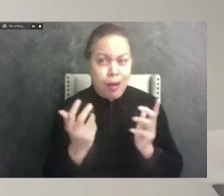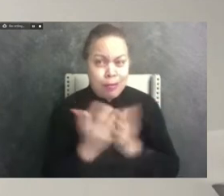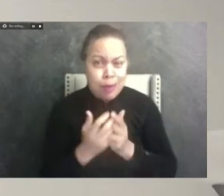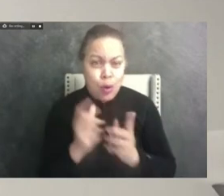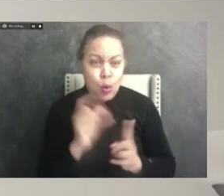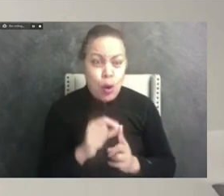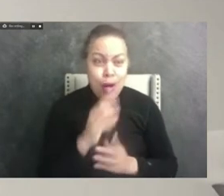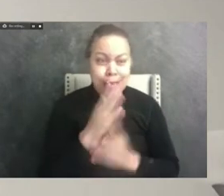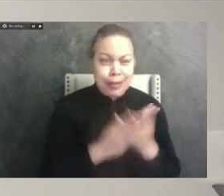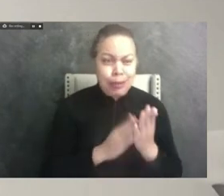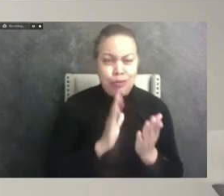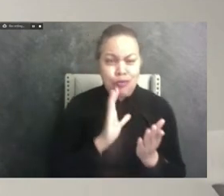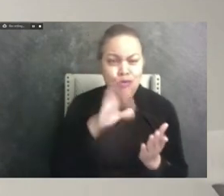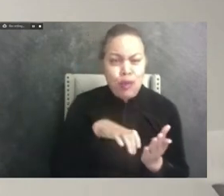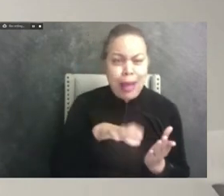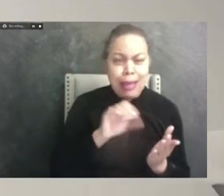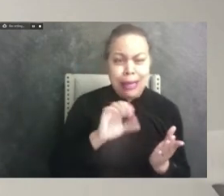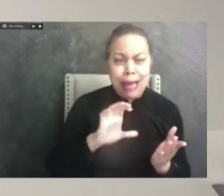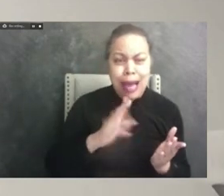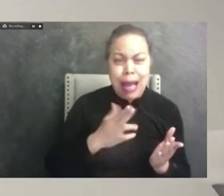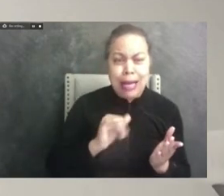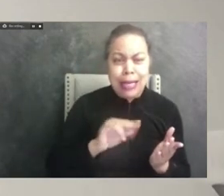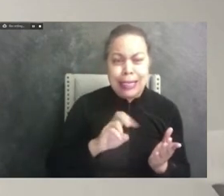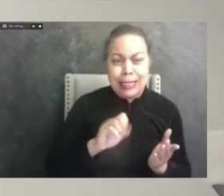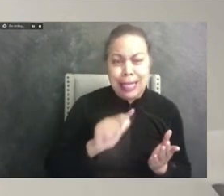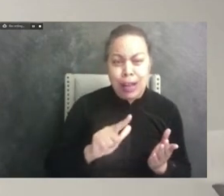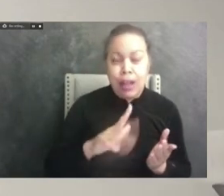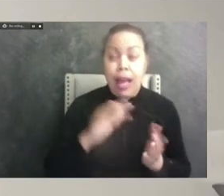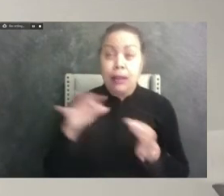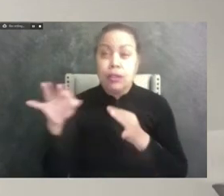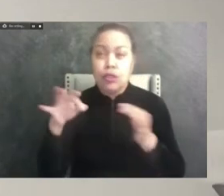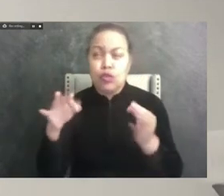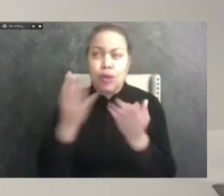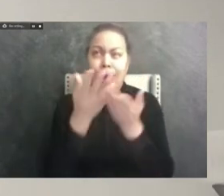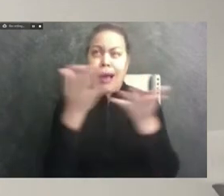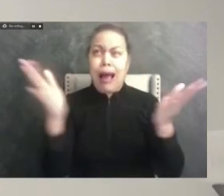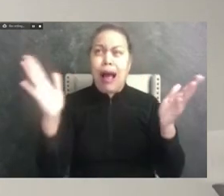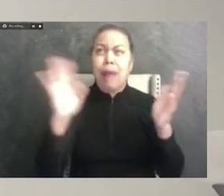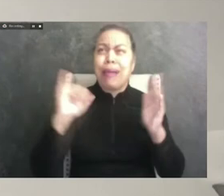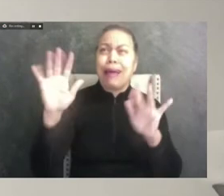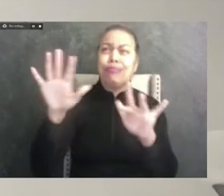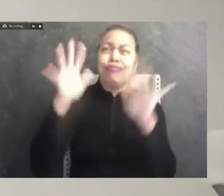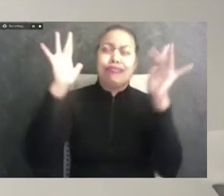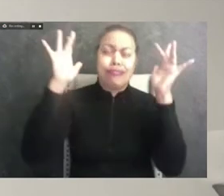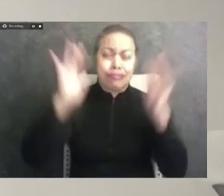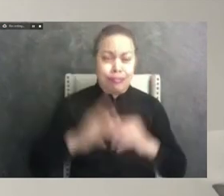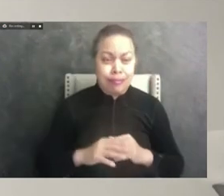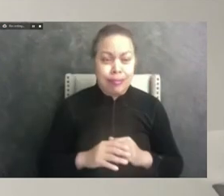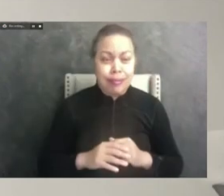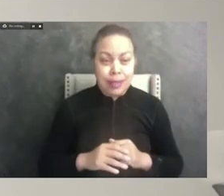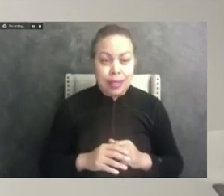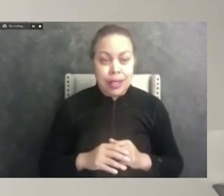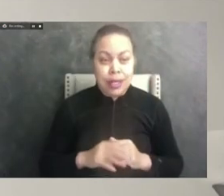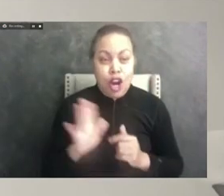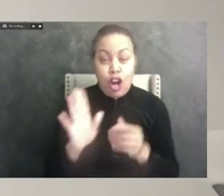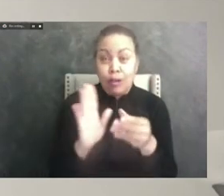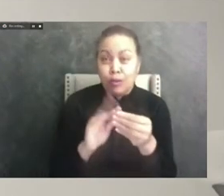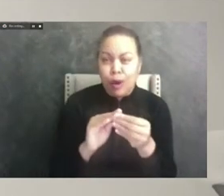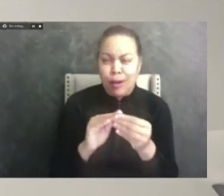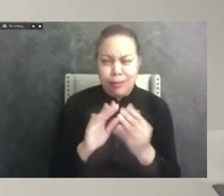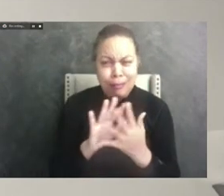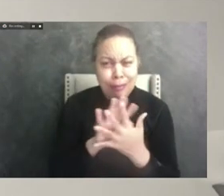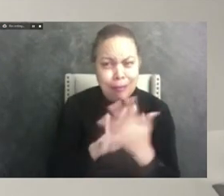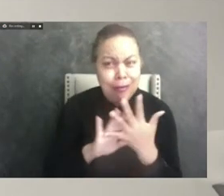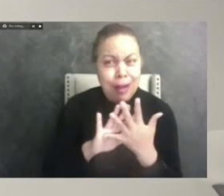cock and mule and describe the skies like diadem. Obscurely worded incantations filled